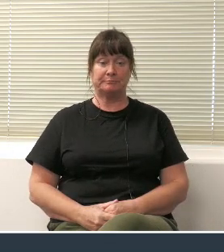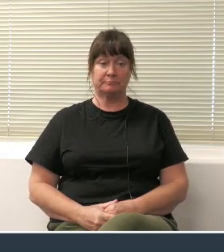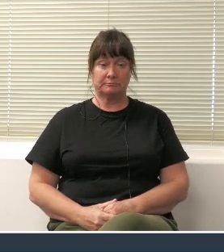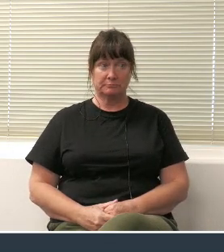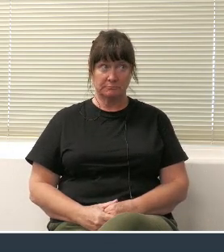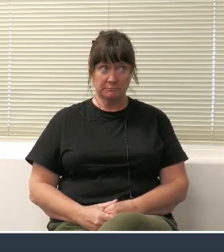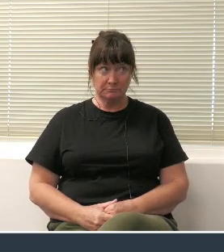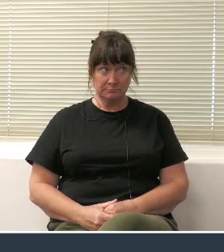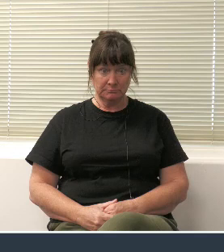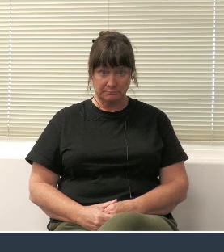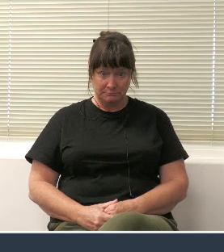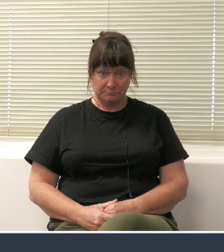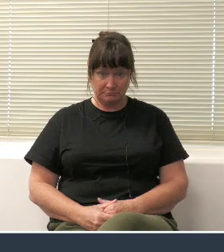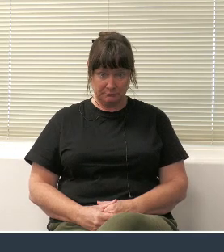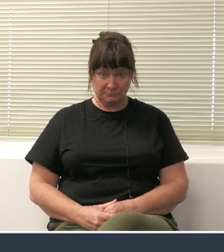It does say.